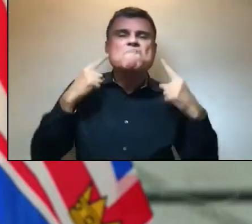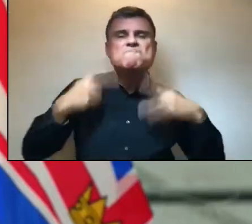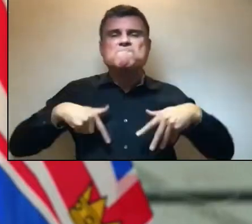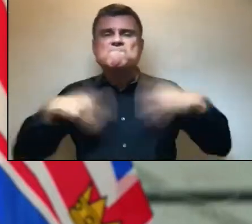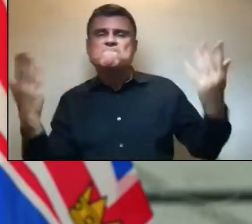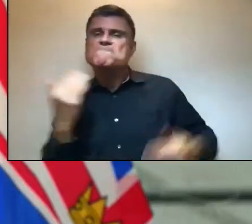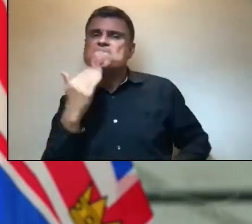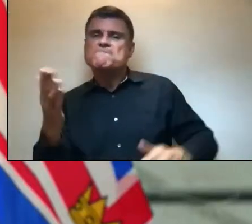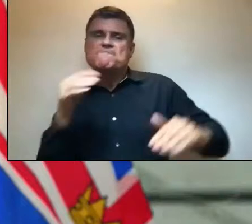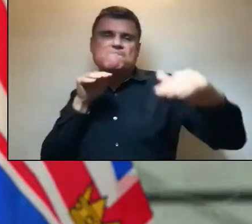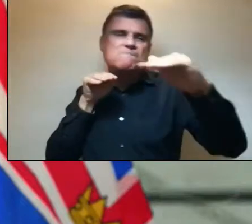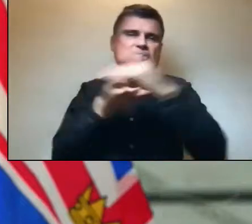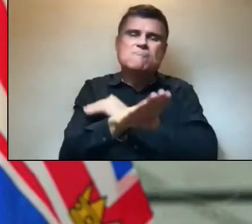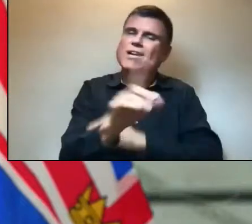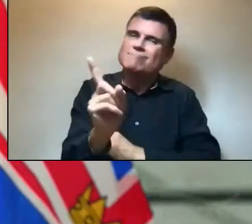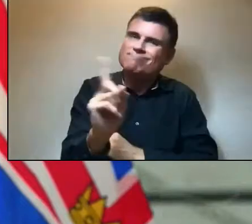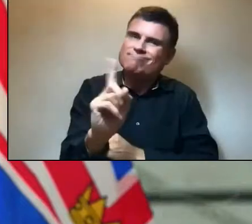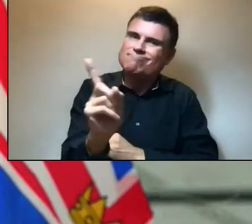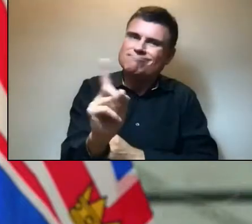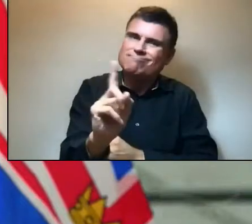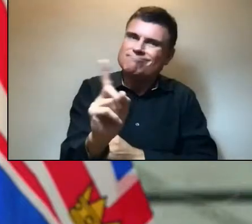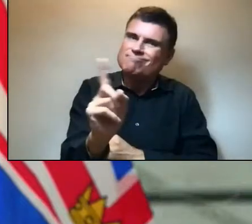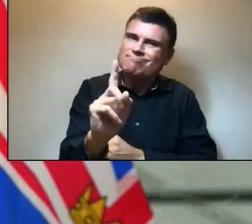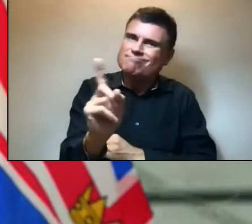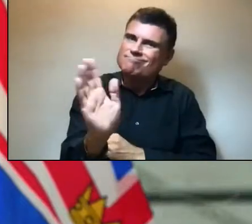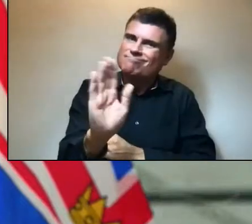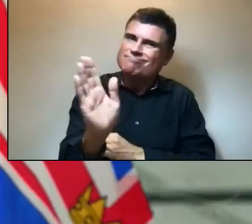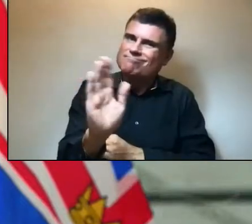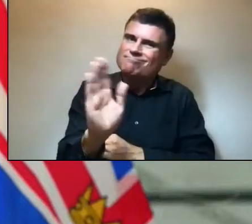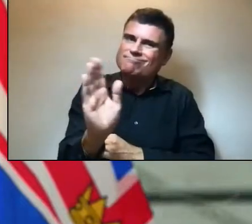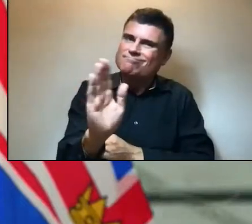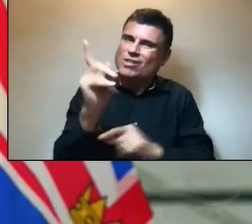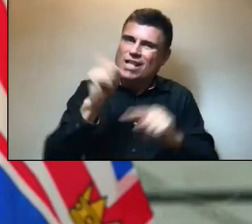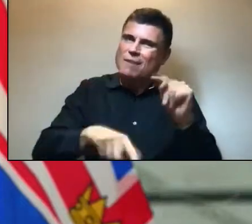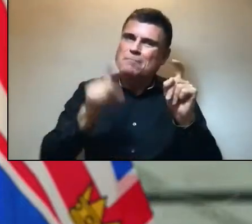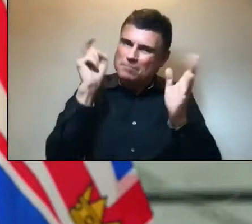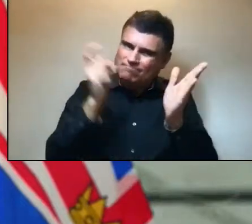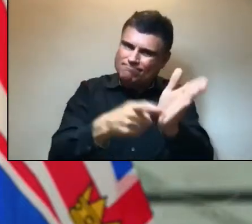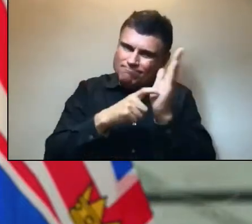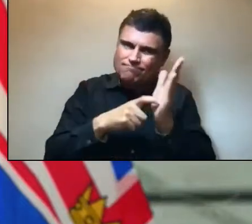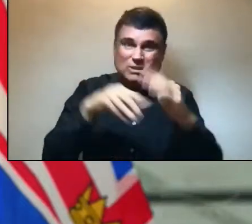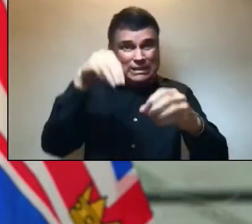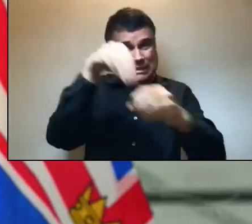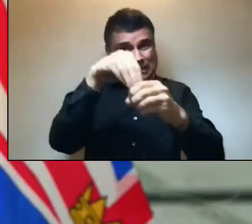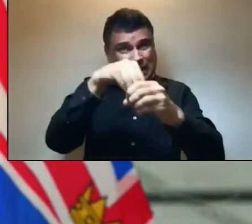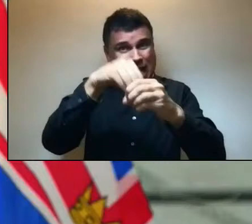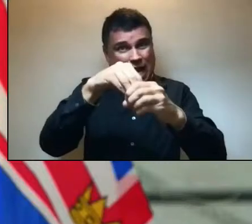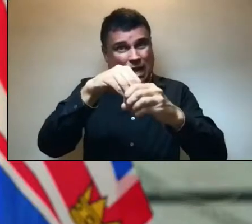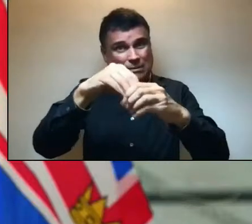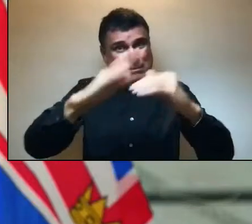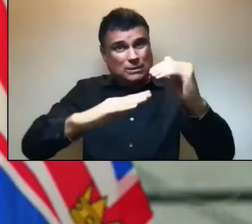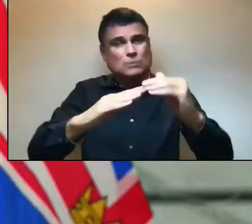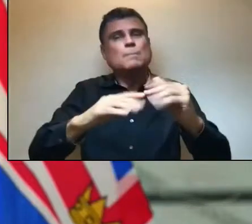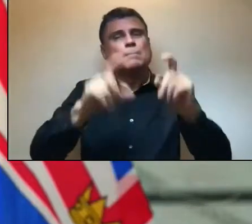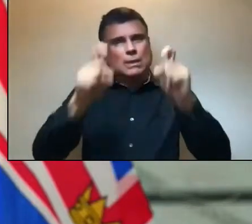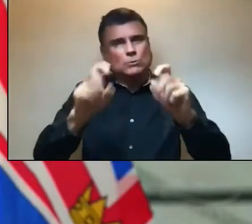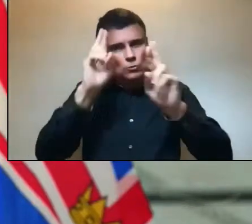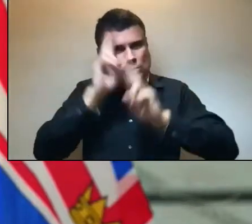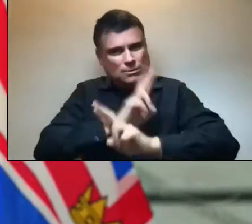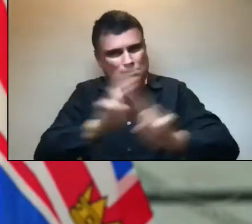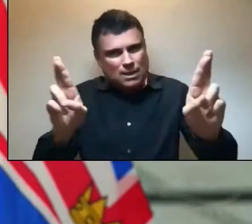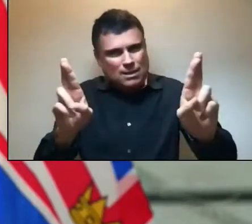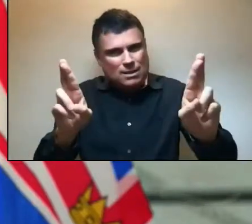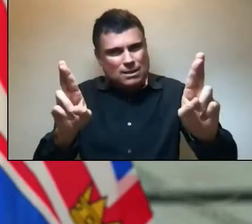now. When we're in indoor settings right now, it's really important that we take those respectful measures that